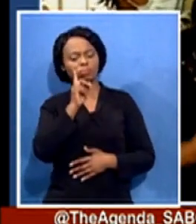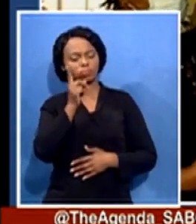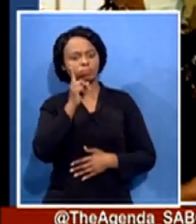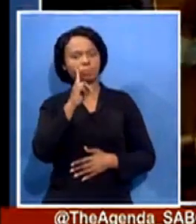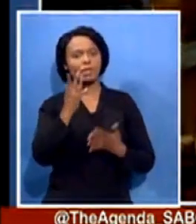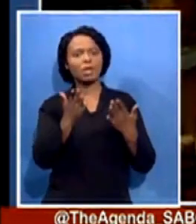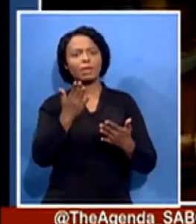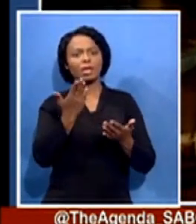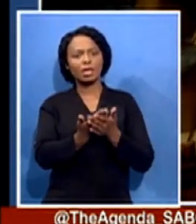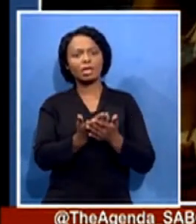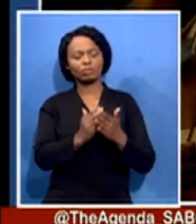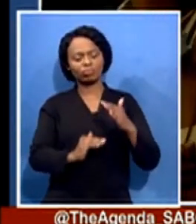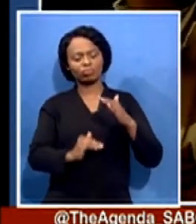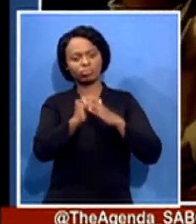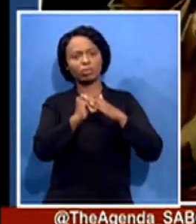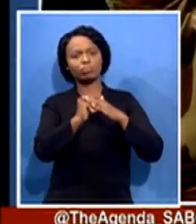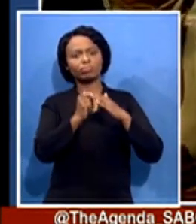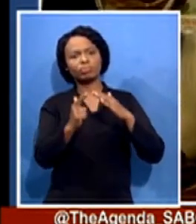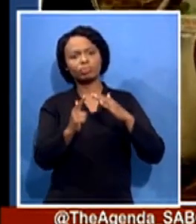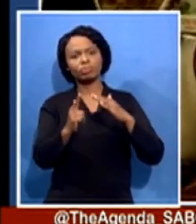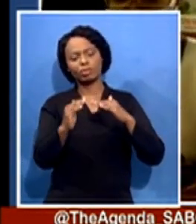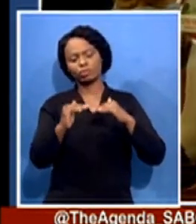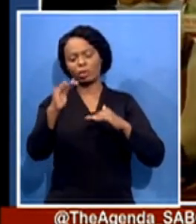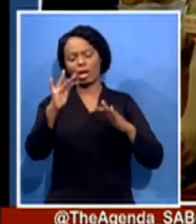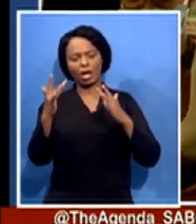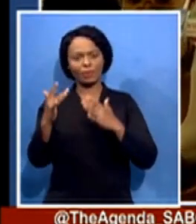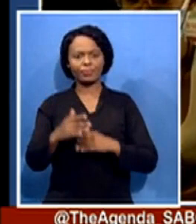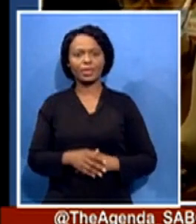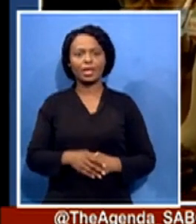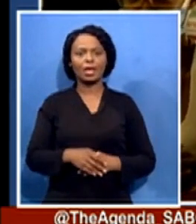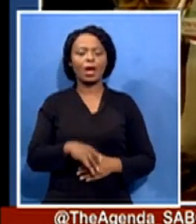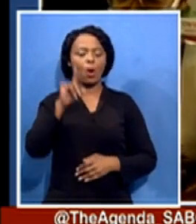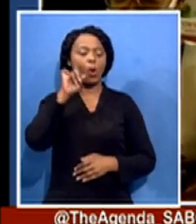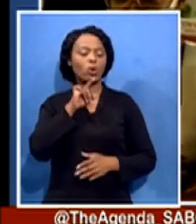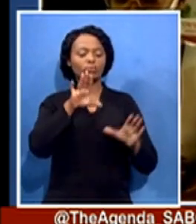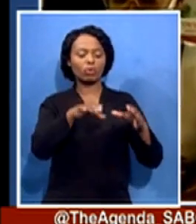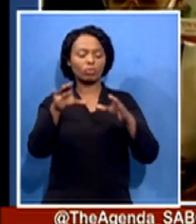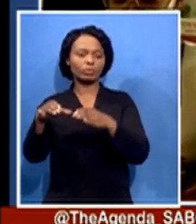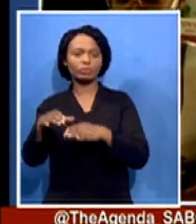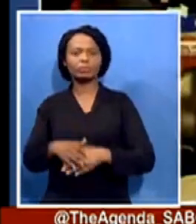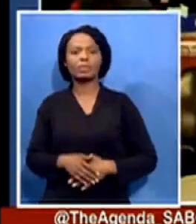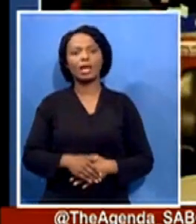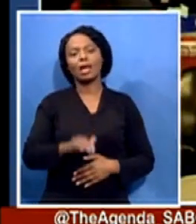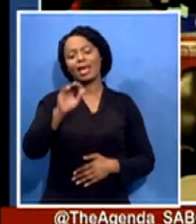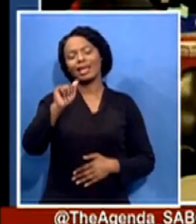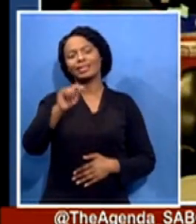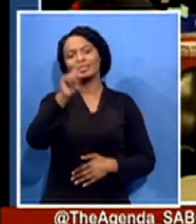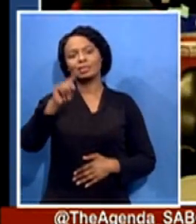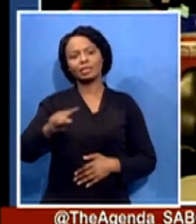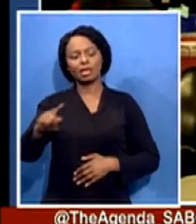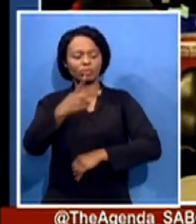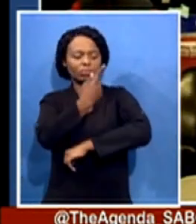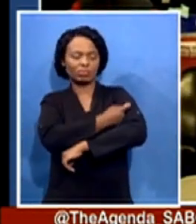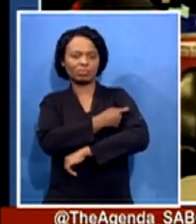groups, let's bring in the latest news on the AstraZeneca COVID shots and certain